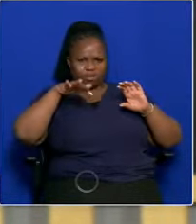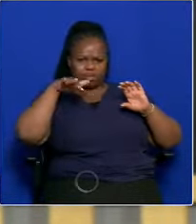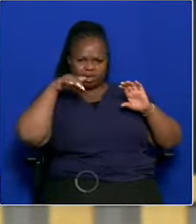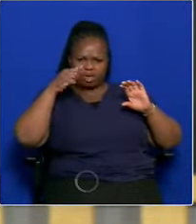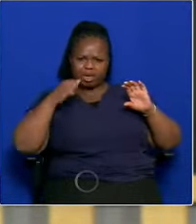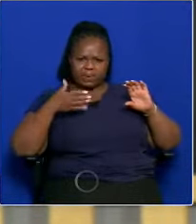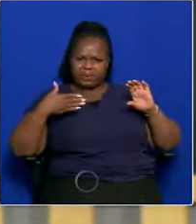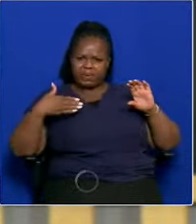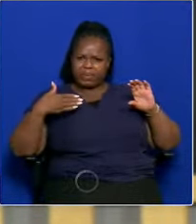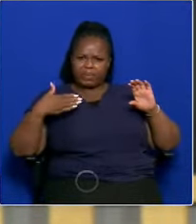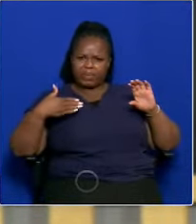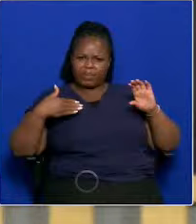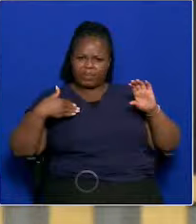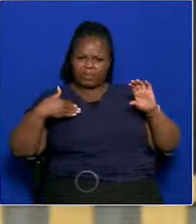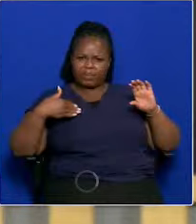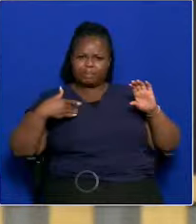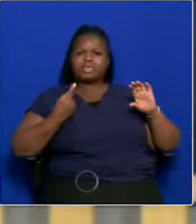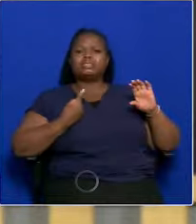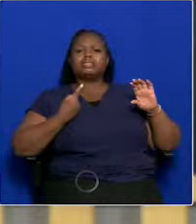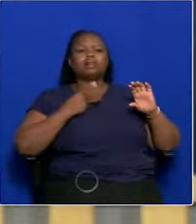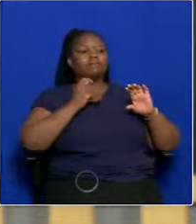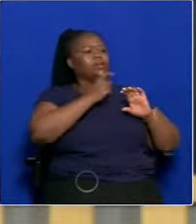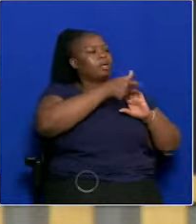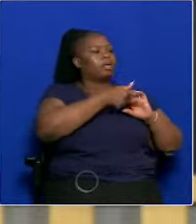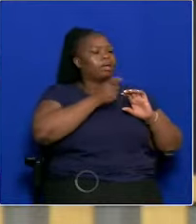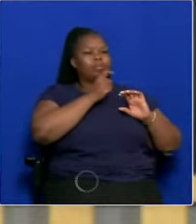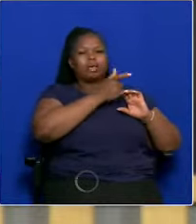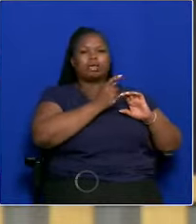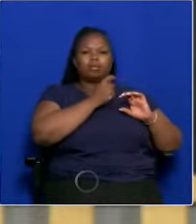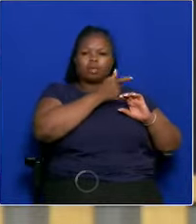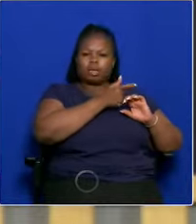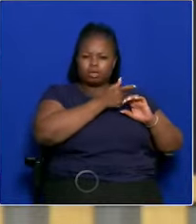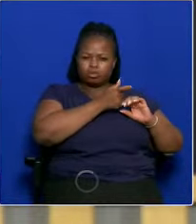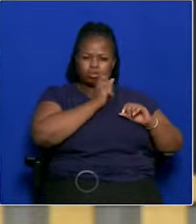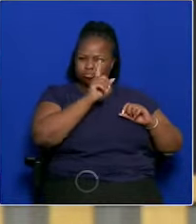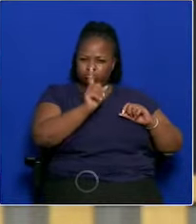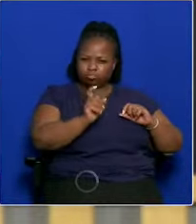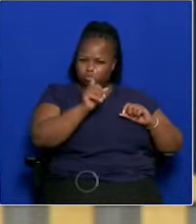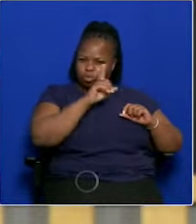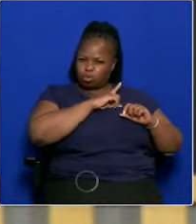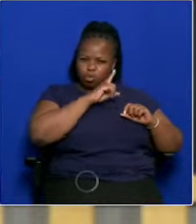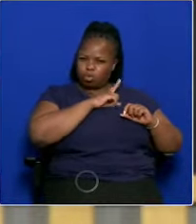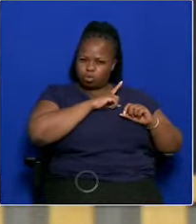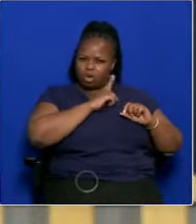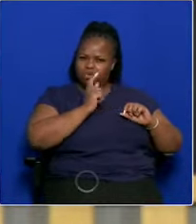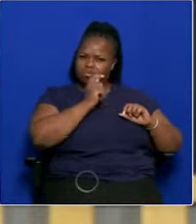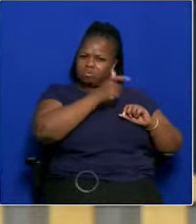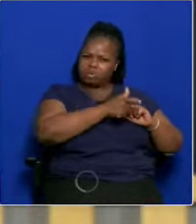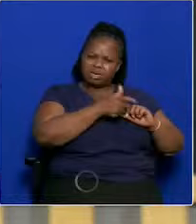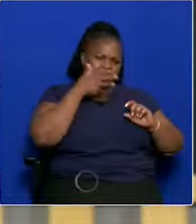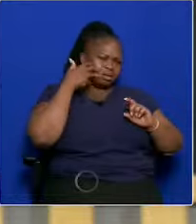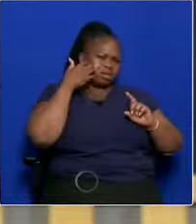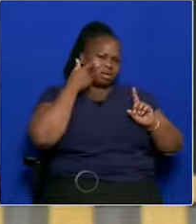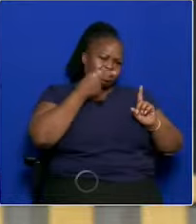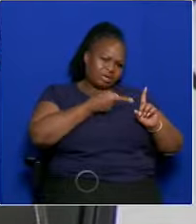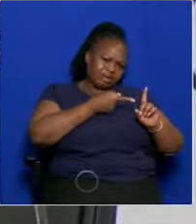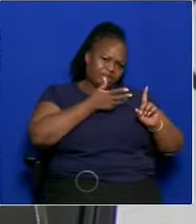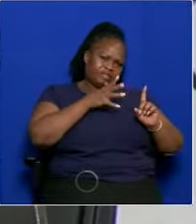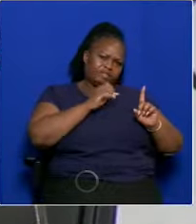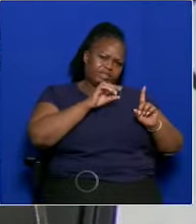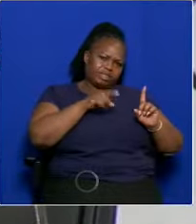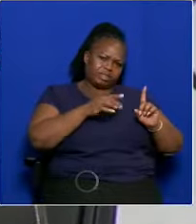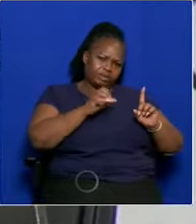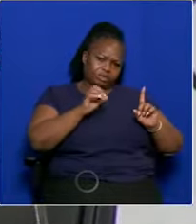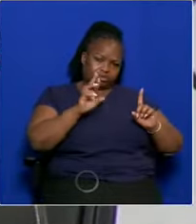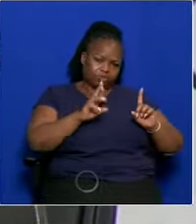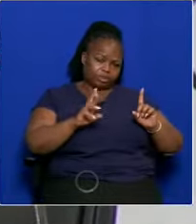flowing from you to him. So the question was asked of you, why did you pay Mr. Matlala 50,000 rands? Your response was,